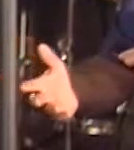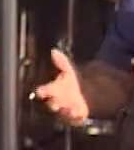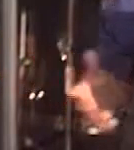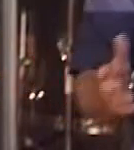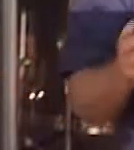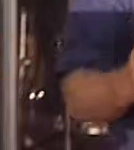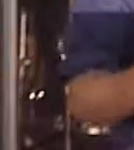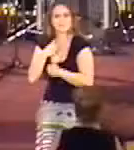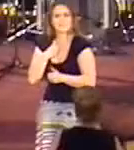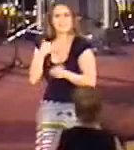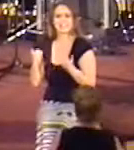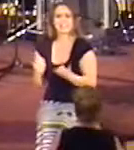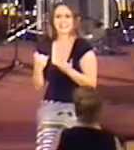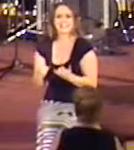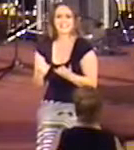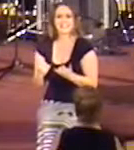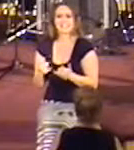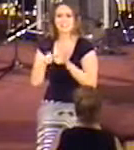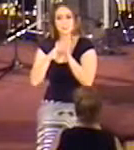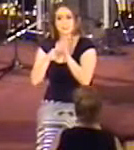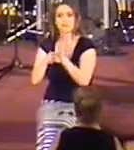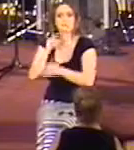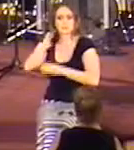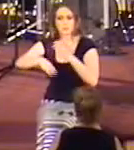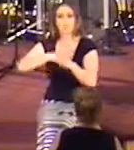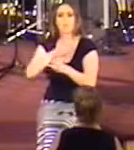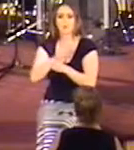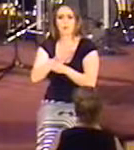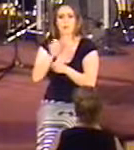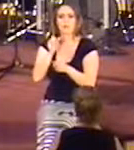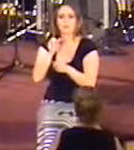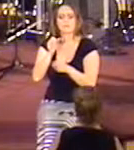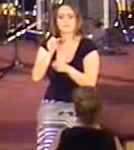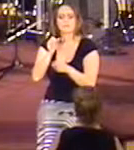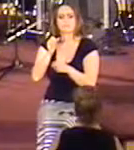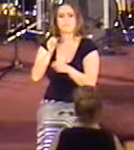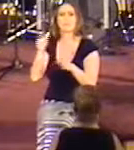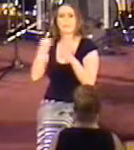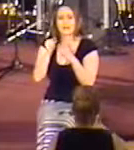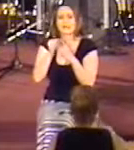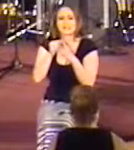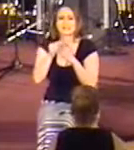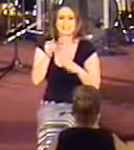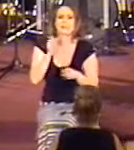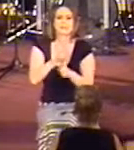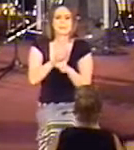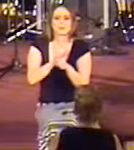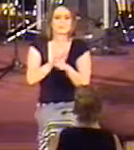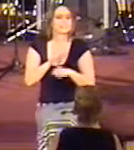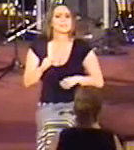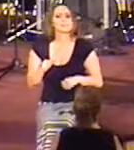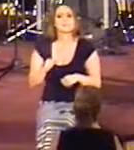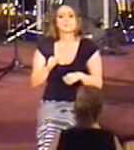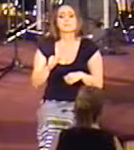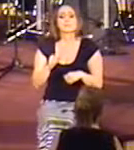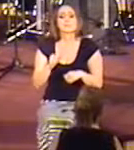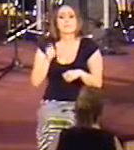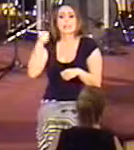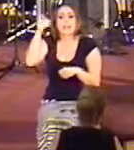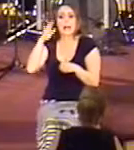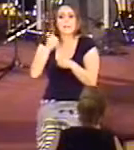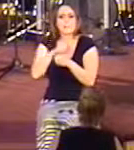And so that shows that the Lord works, and all the way from back then. But we had a special relationship because God designed us